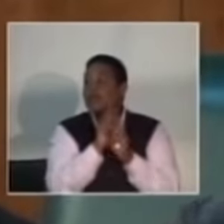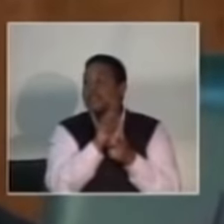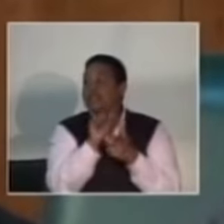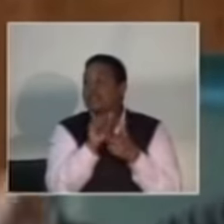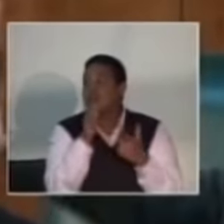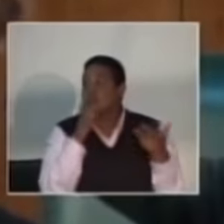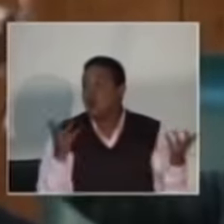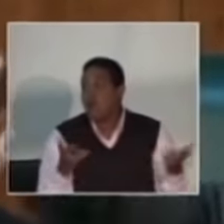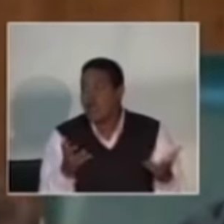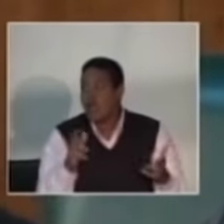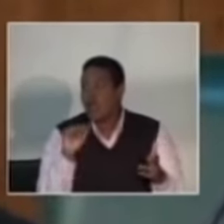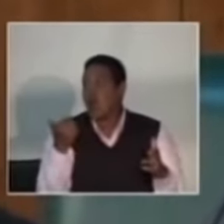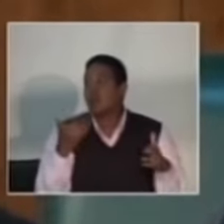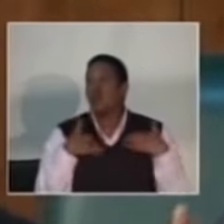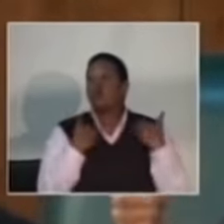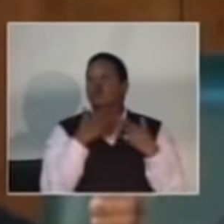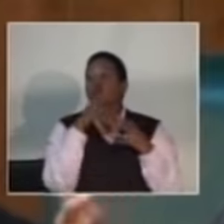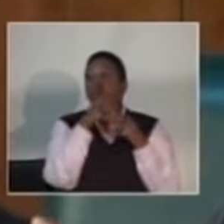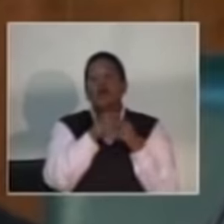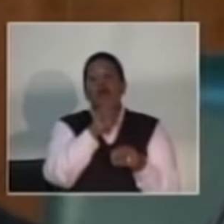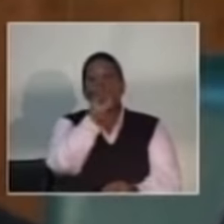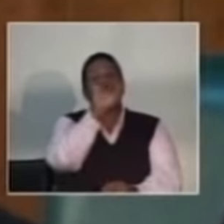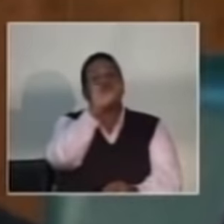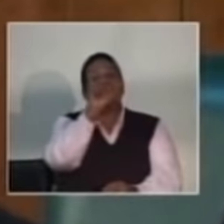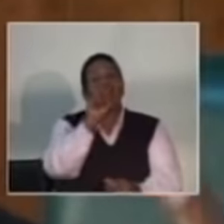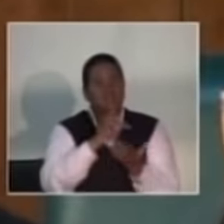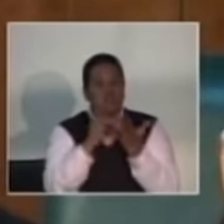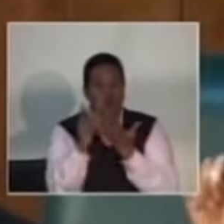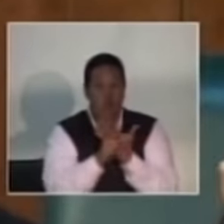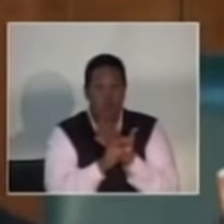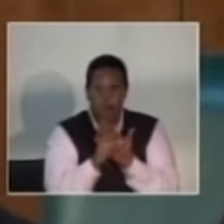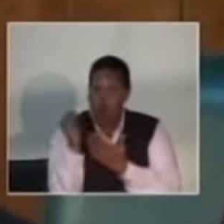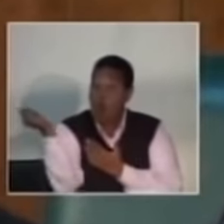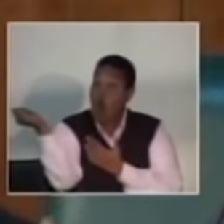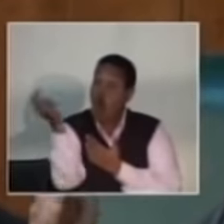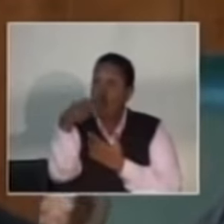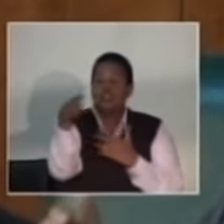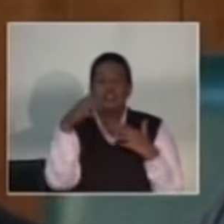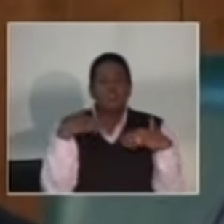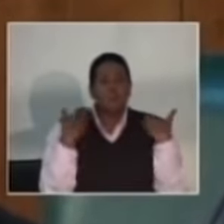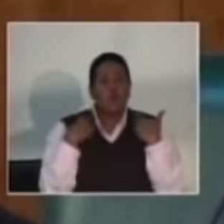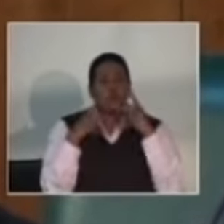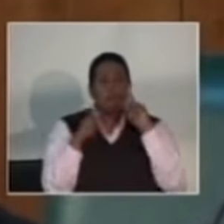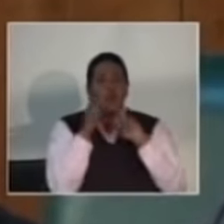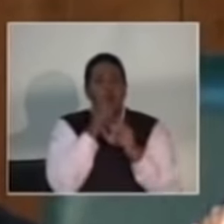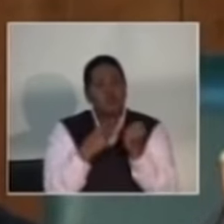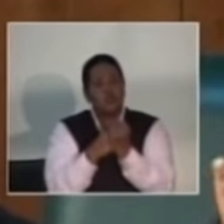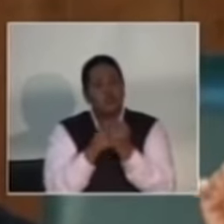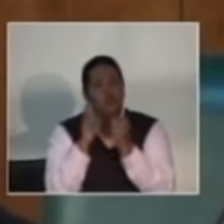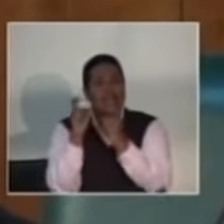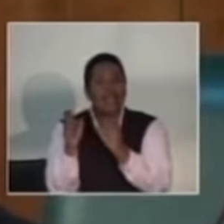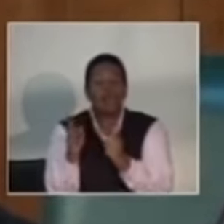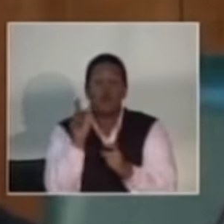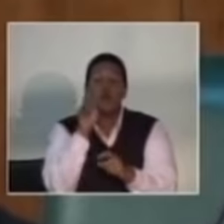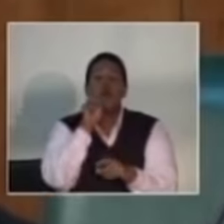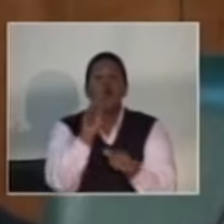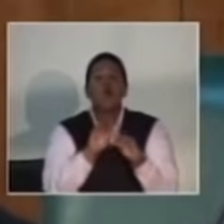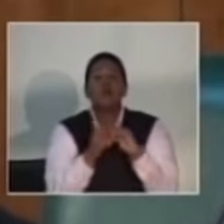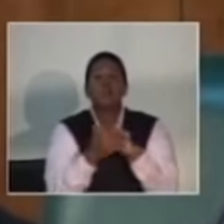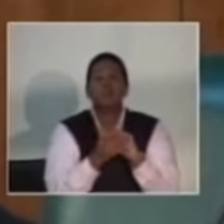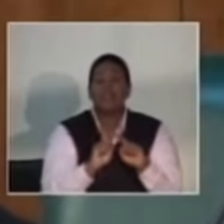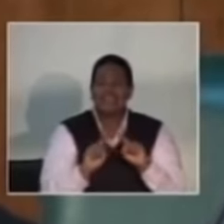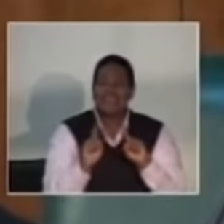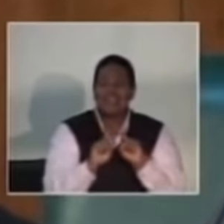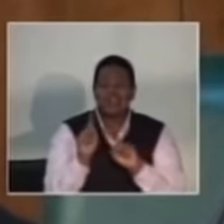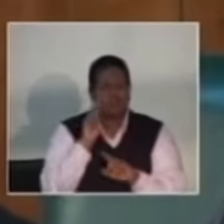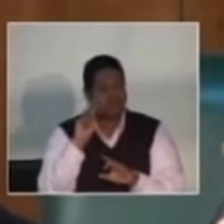Youth and Culture from 2012 to 2016. All of these young people that we cater to look at Jamaica through different